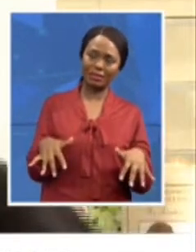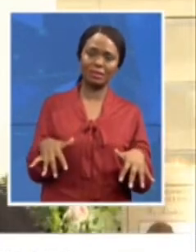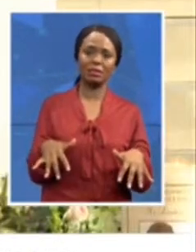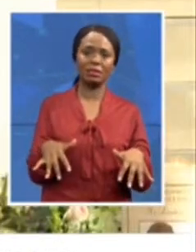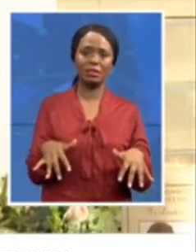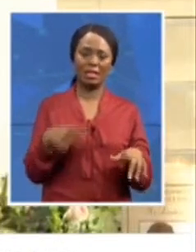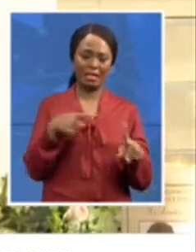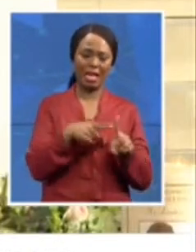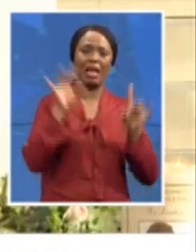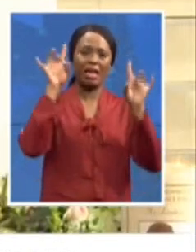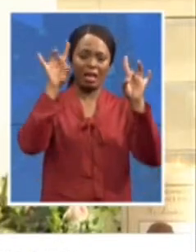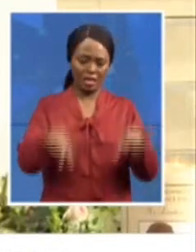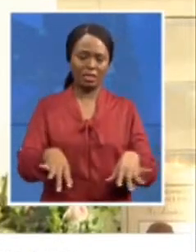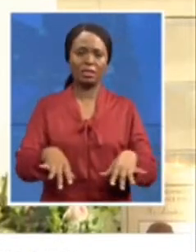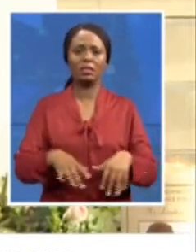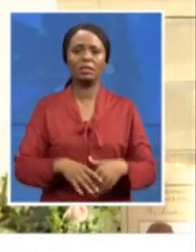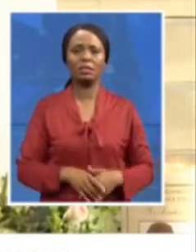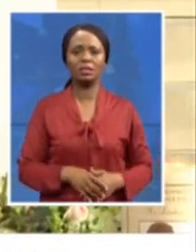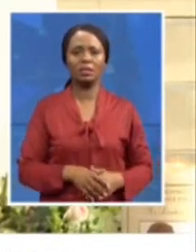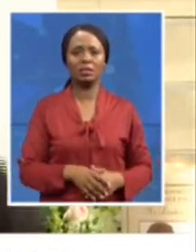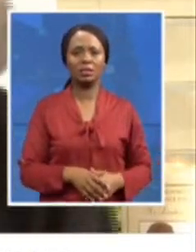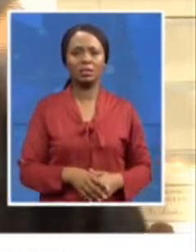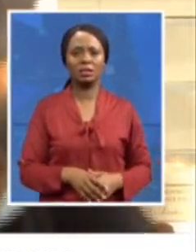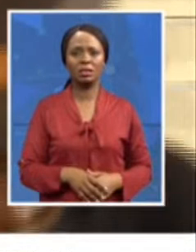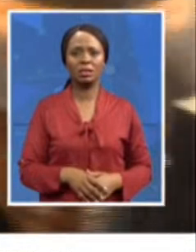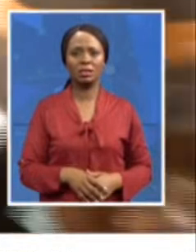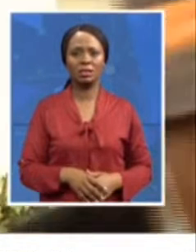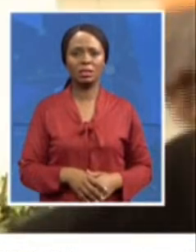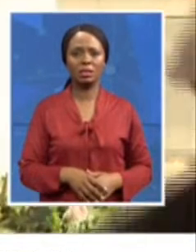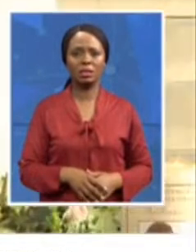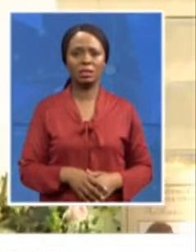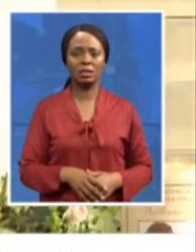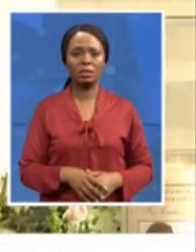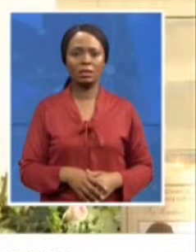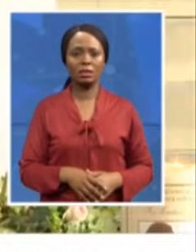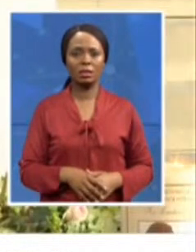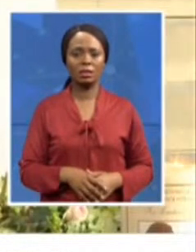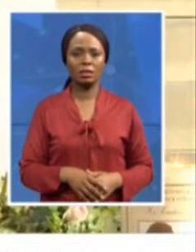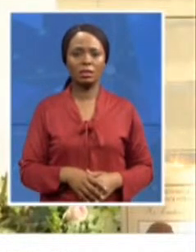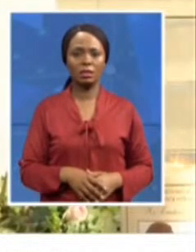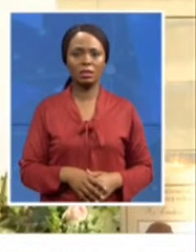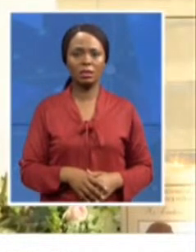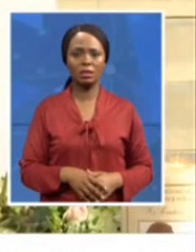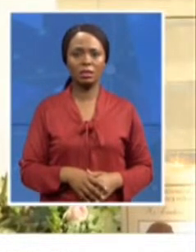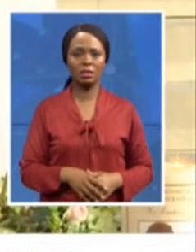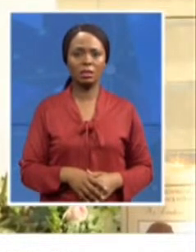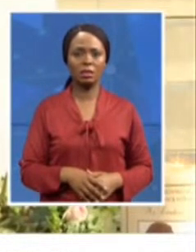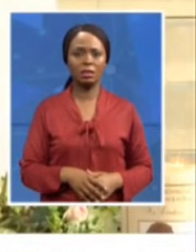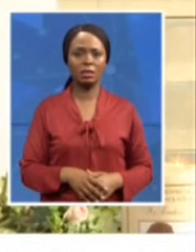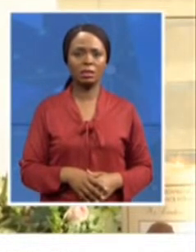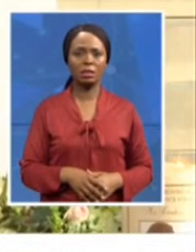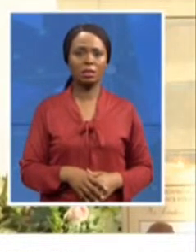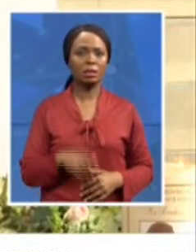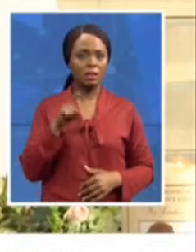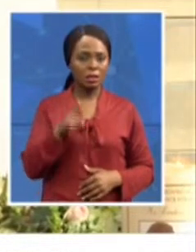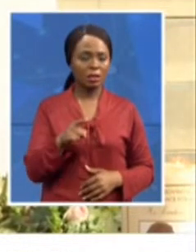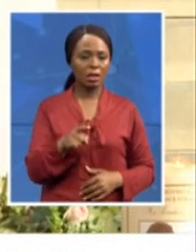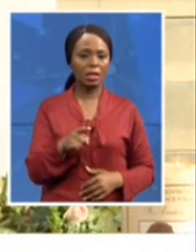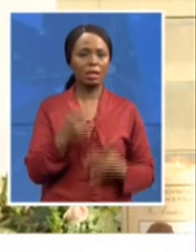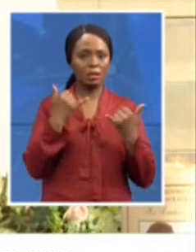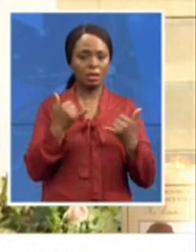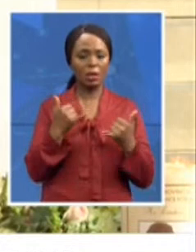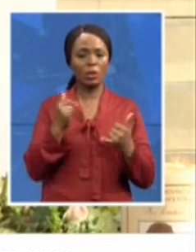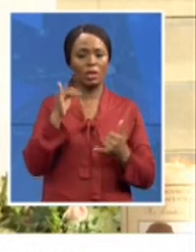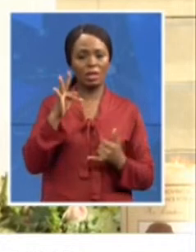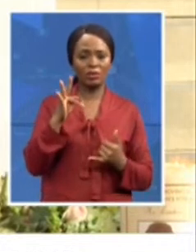If you willingly chose not to apply your mind, that was far more of an offense than if you were just plainly